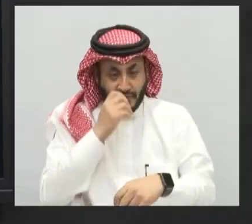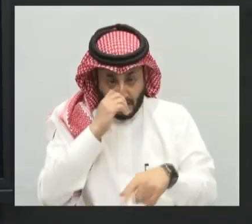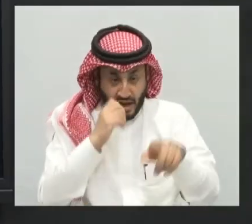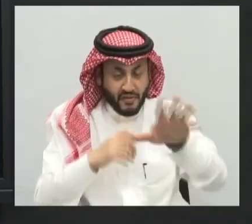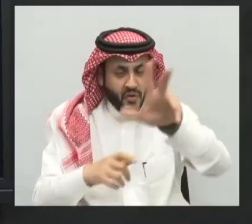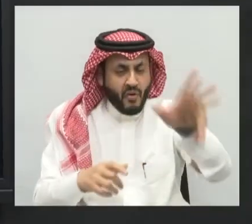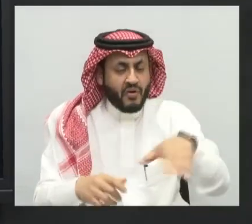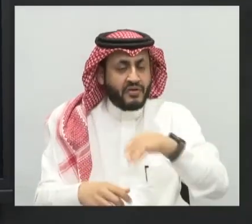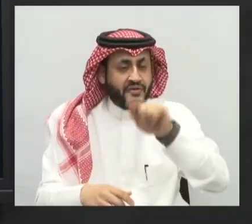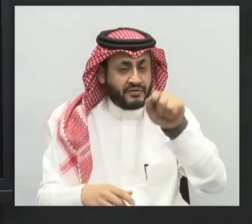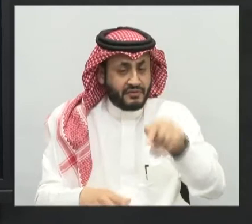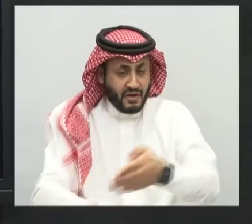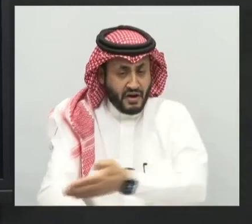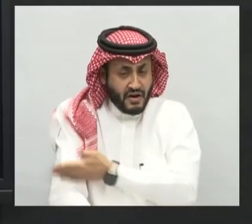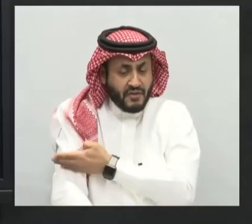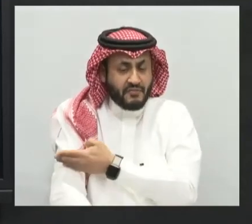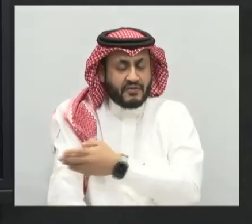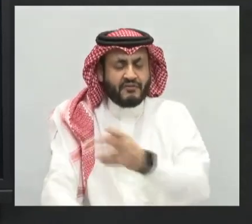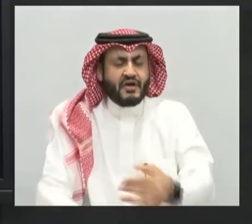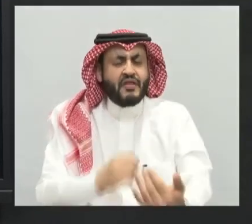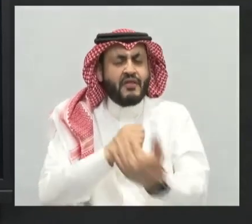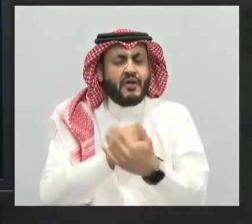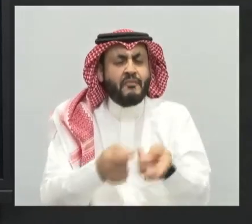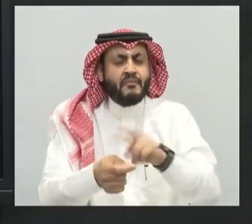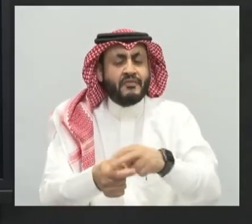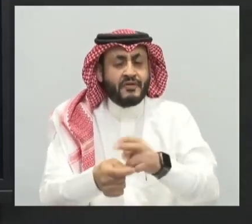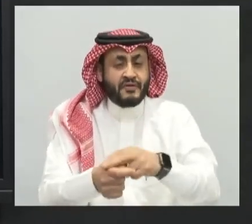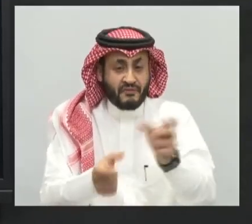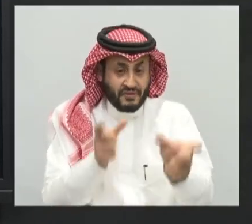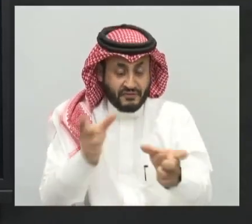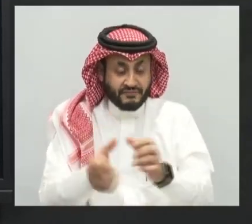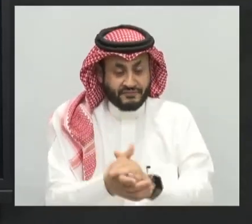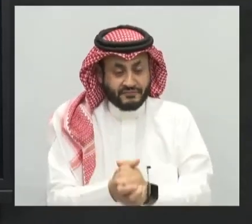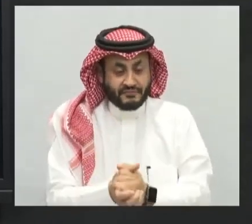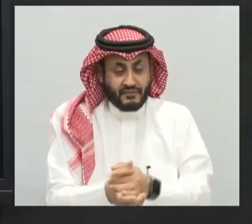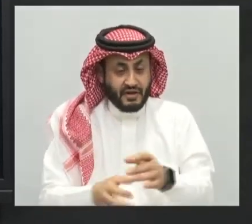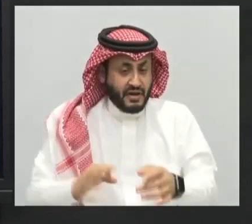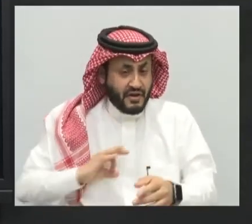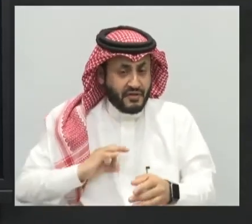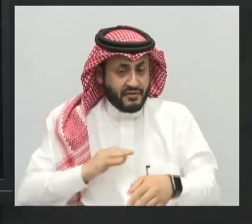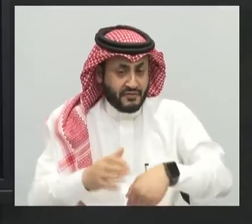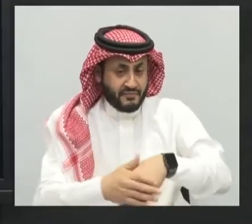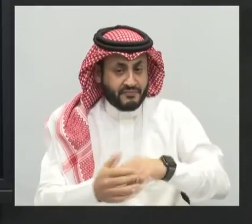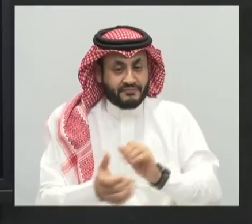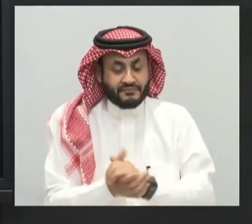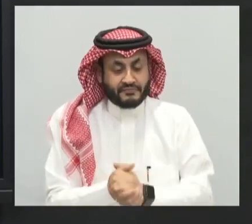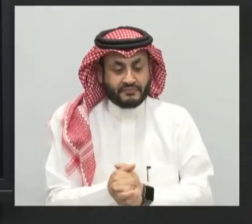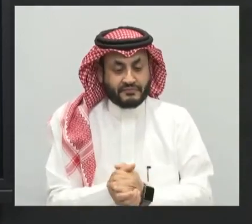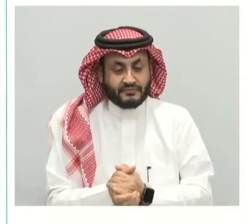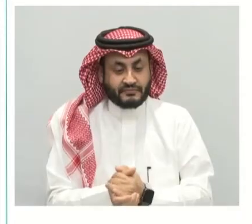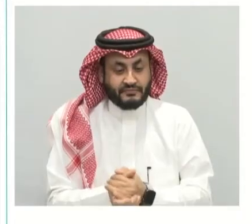you to talk about or to learn more about your preferences and the things that you like about sport.